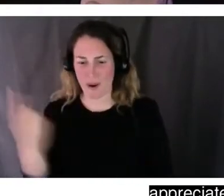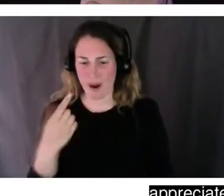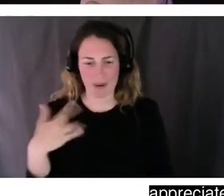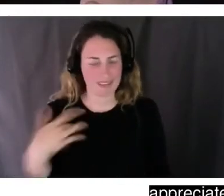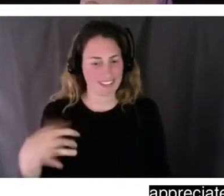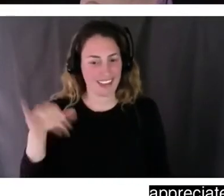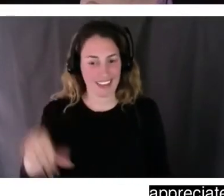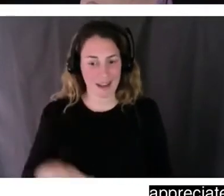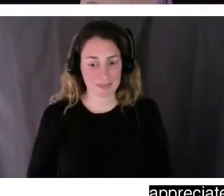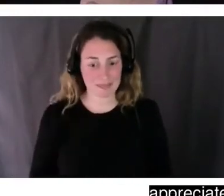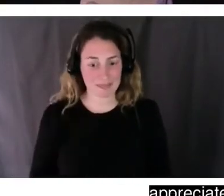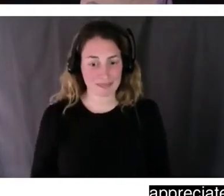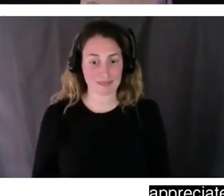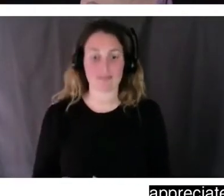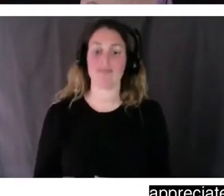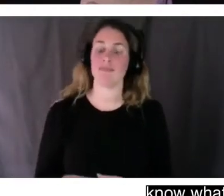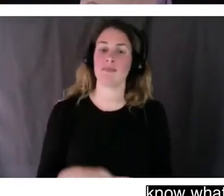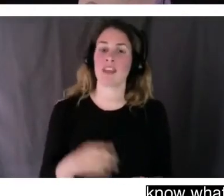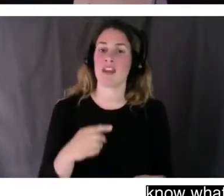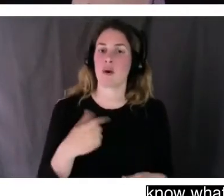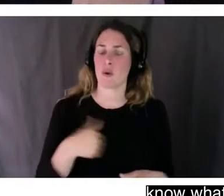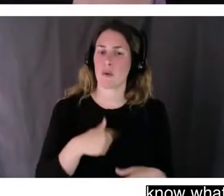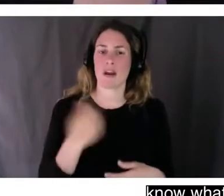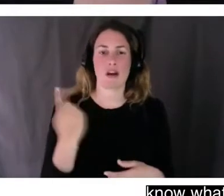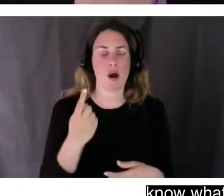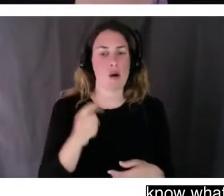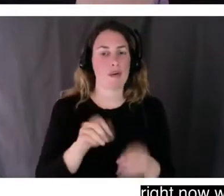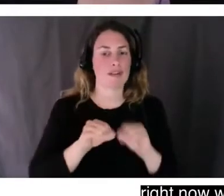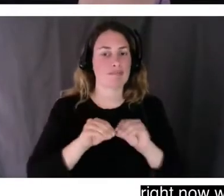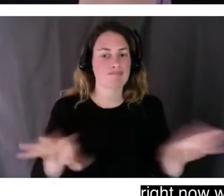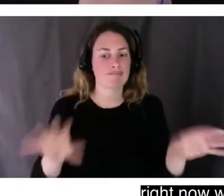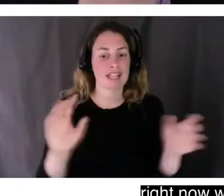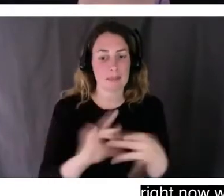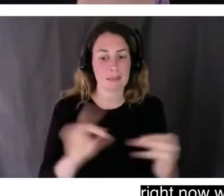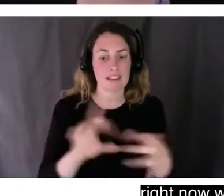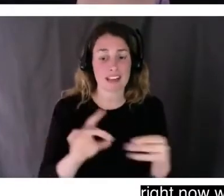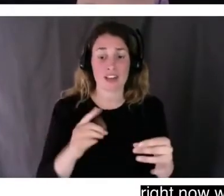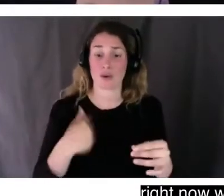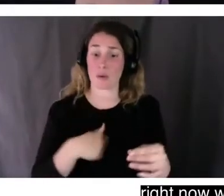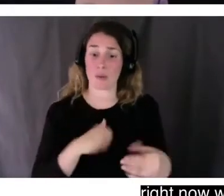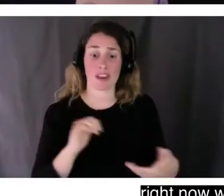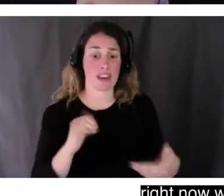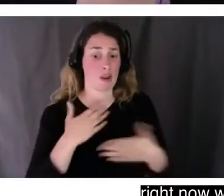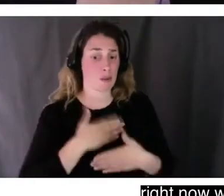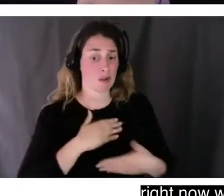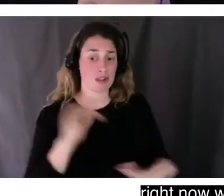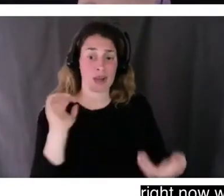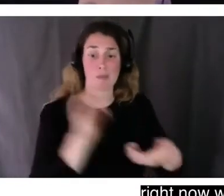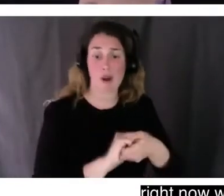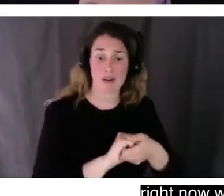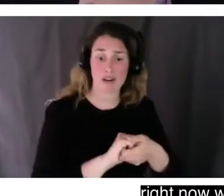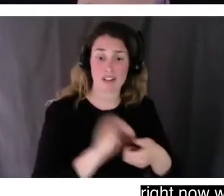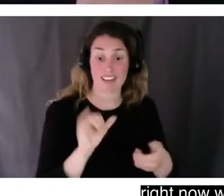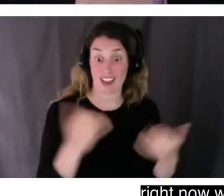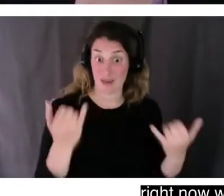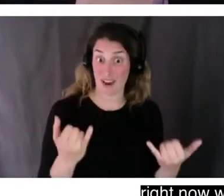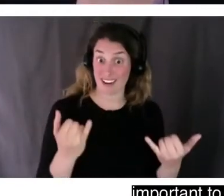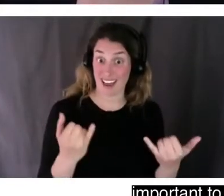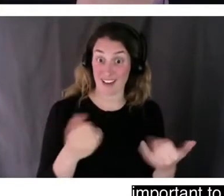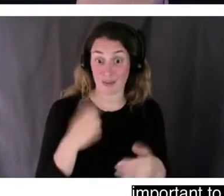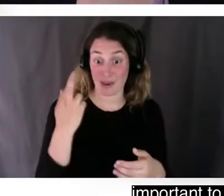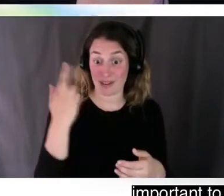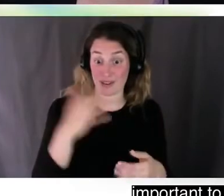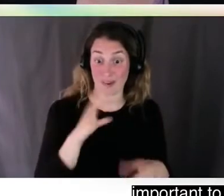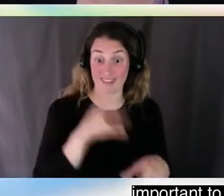appreciate partnerships like what I know the Atlantic region is partnering right now with reachAbility. And that's